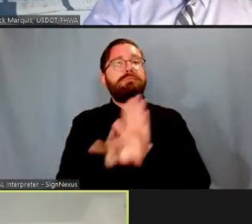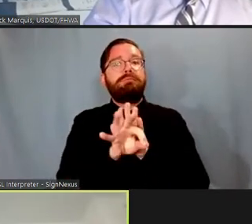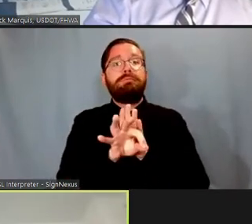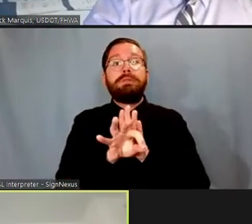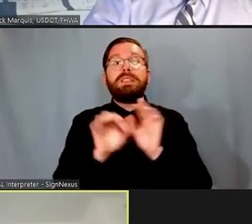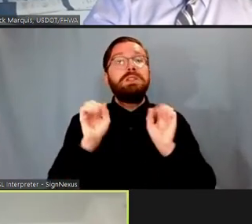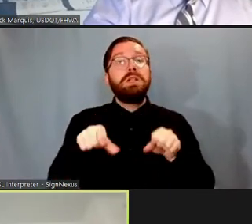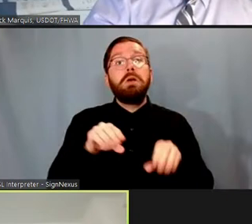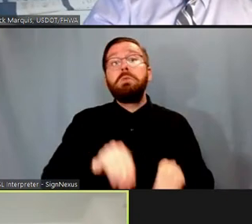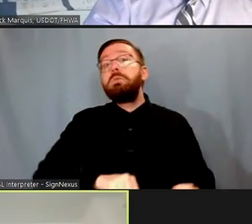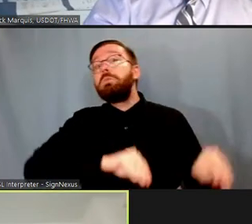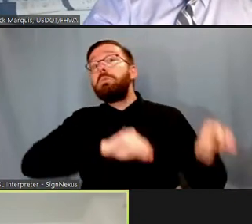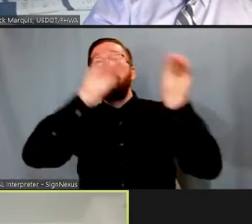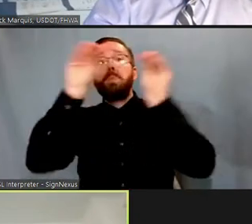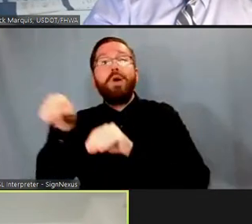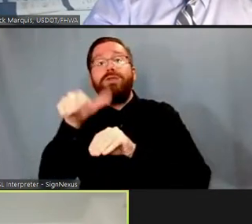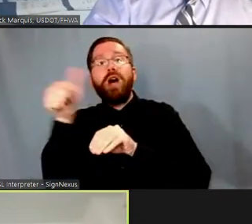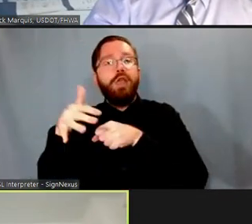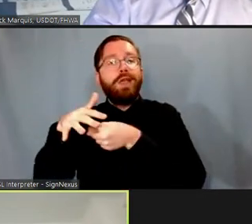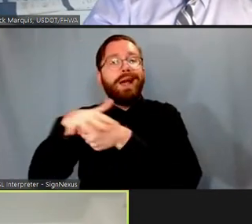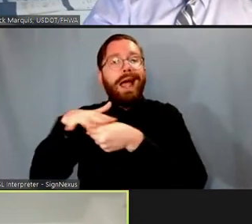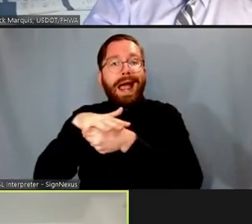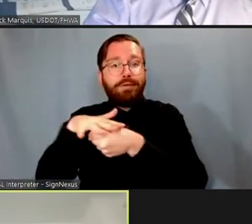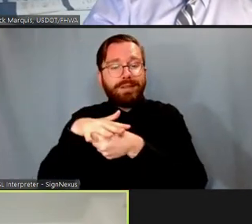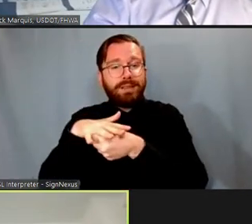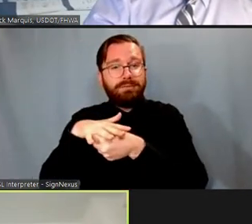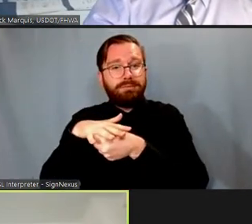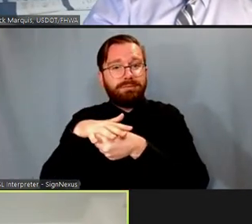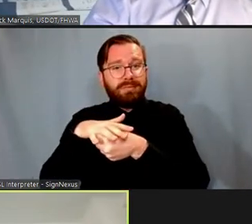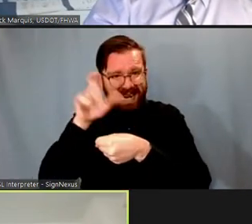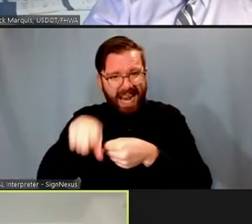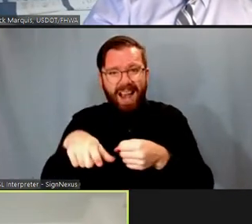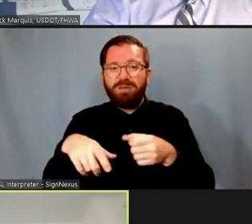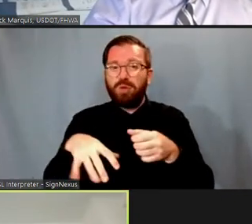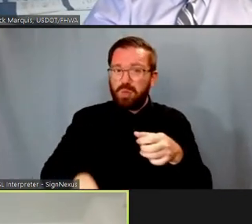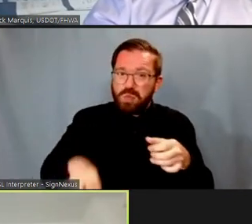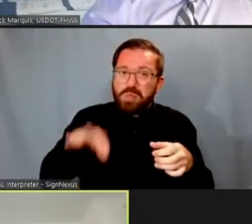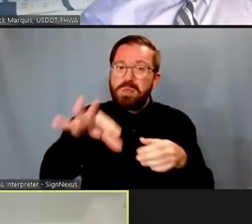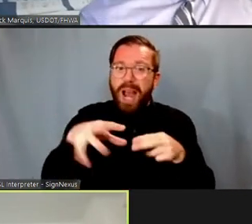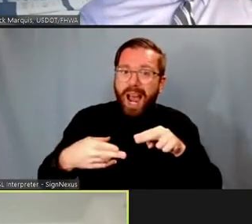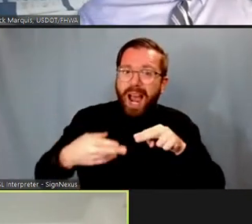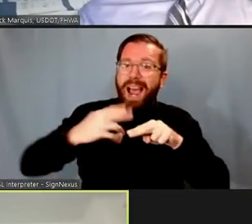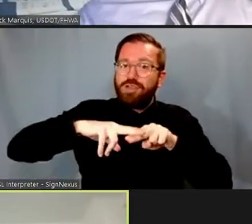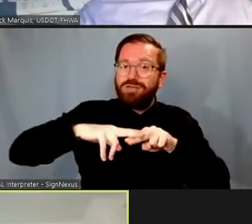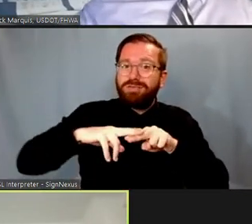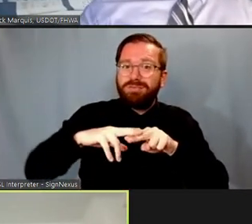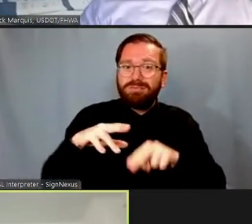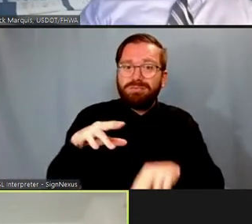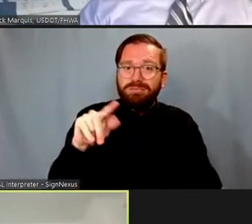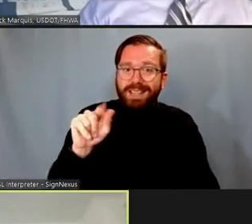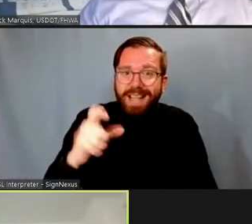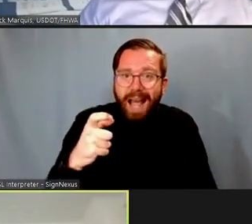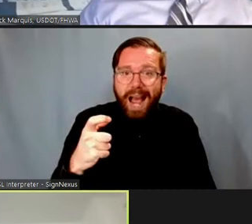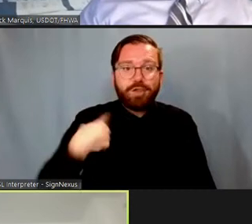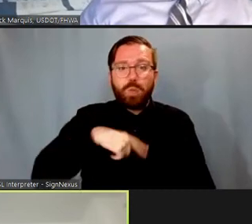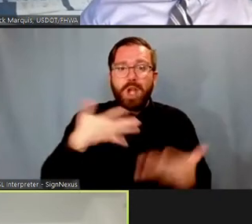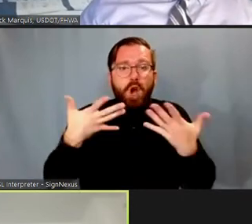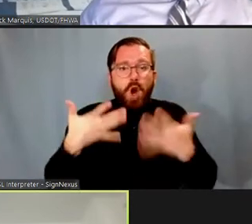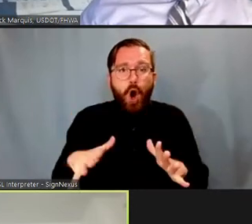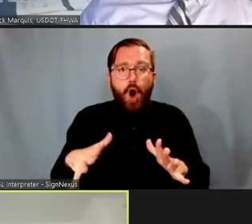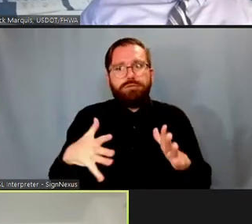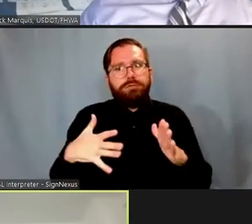zone should not have to pay an additional tax on top of the taxes and fees we are already forced to pay to live